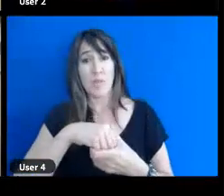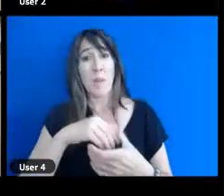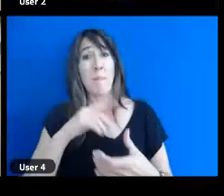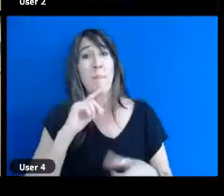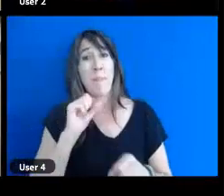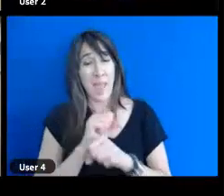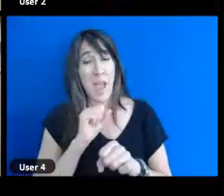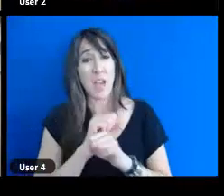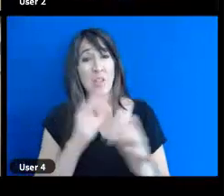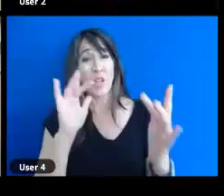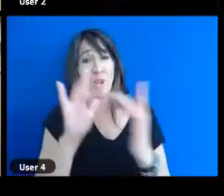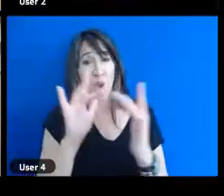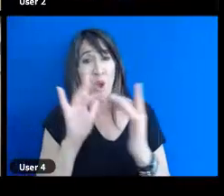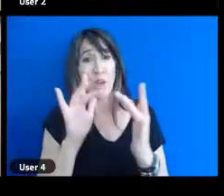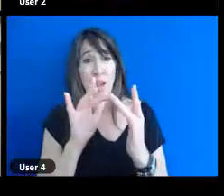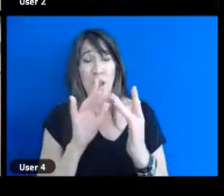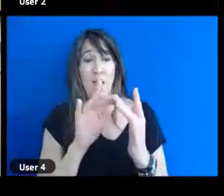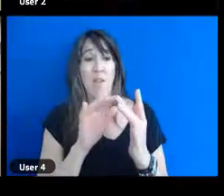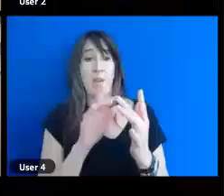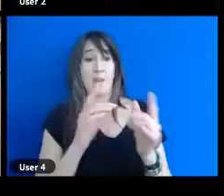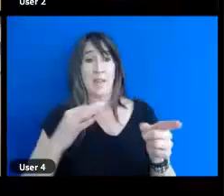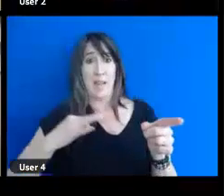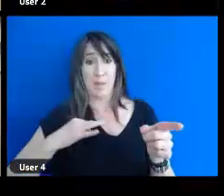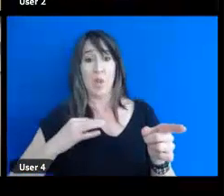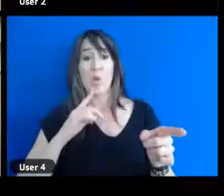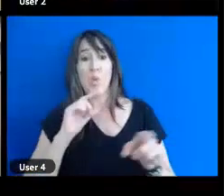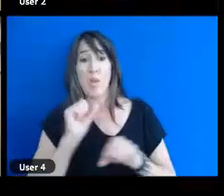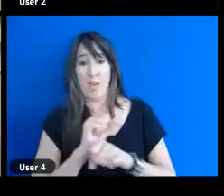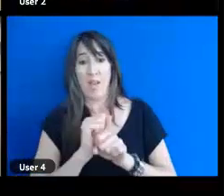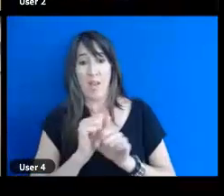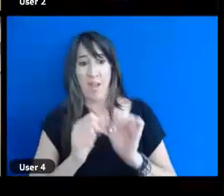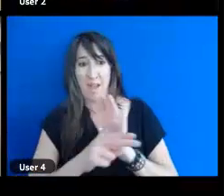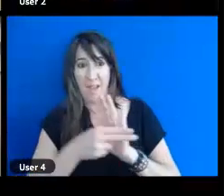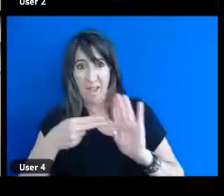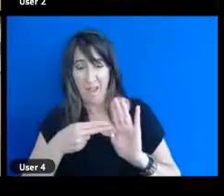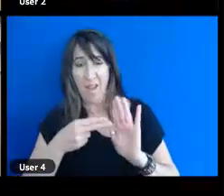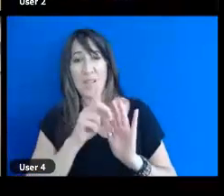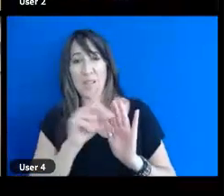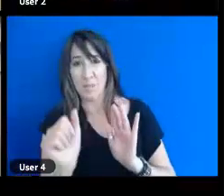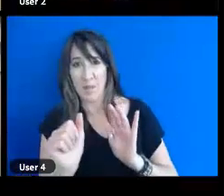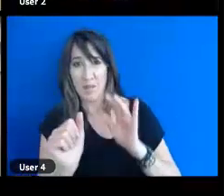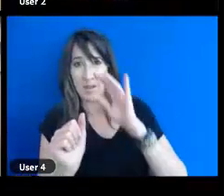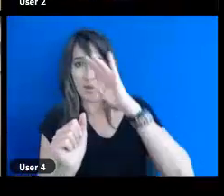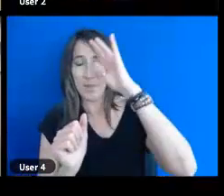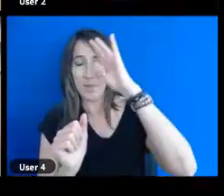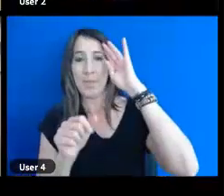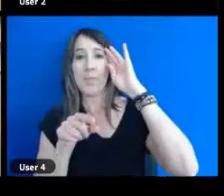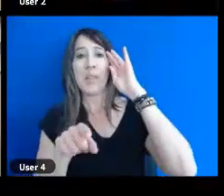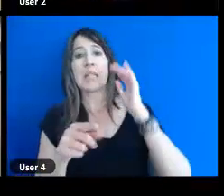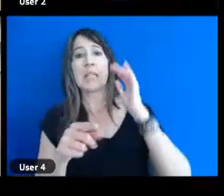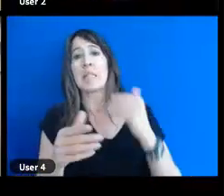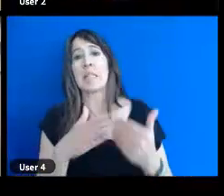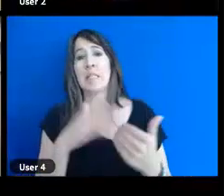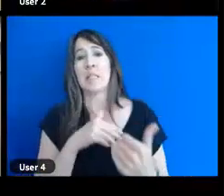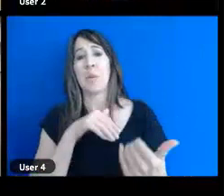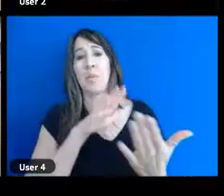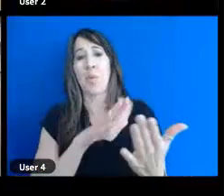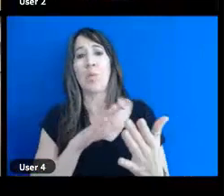intentional about your efforts to be inclusive, you may want to intentionally screen in applicants who identify as having a disability,